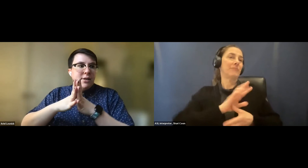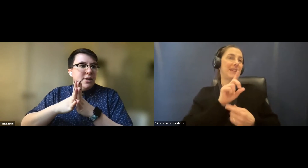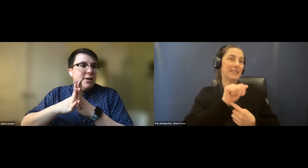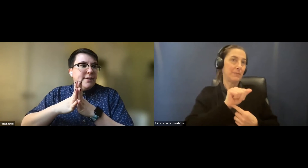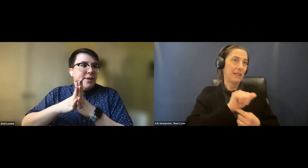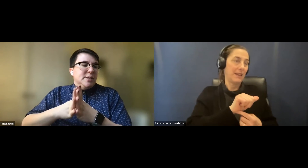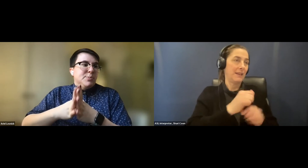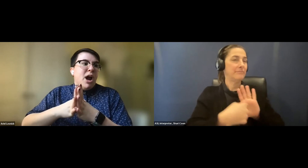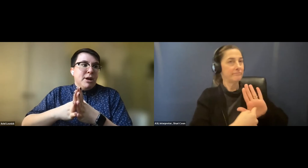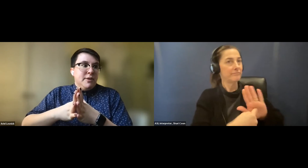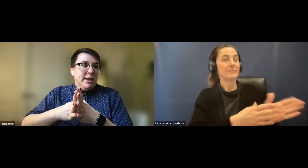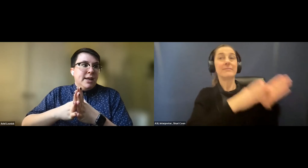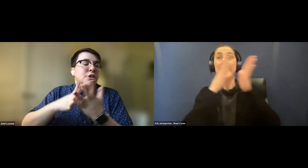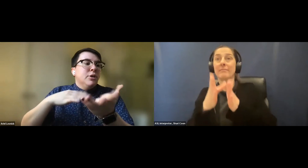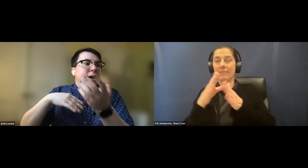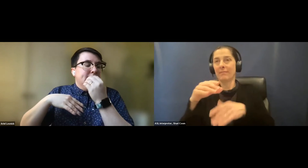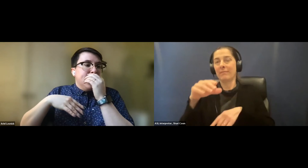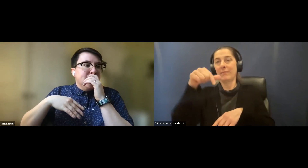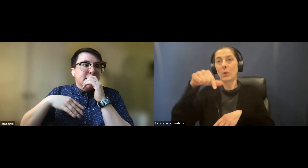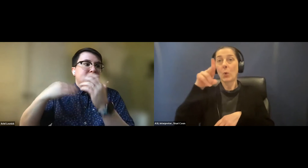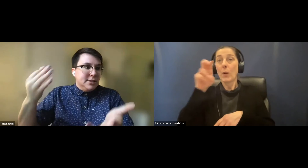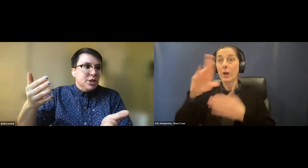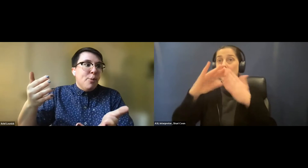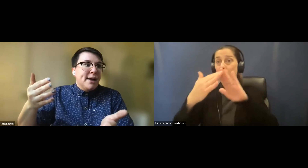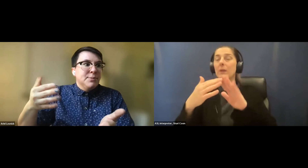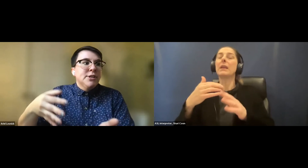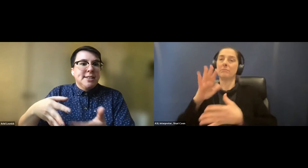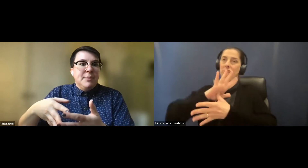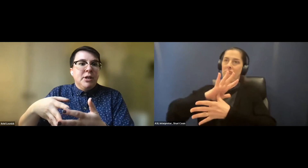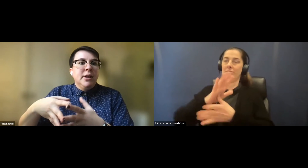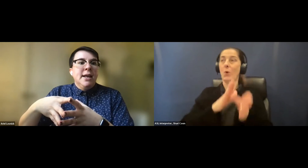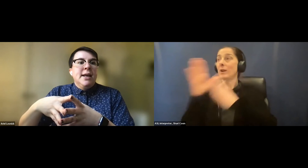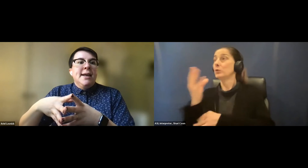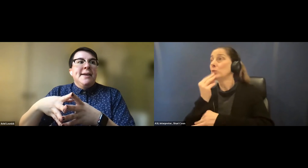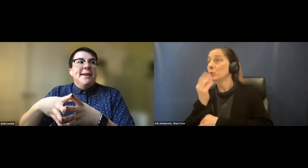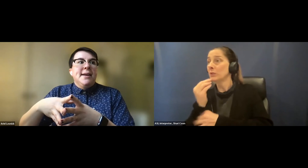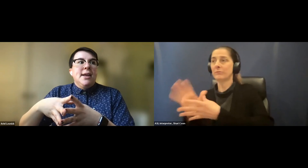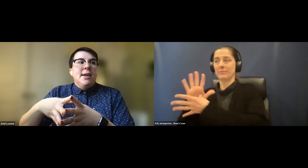this primary thing. And, I to go back to Mona's example,